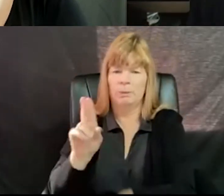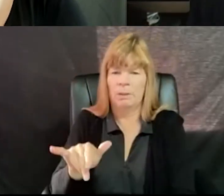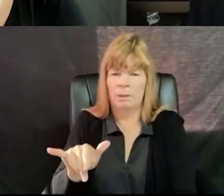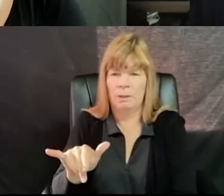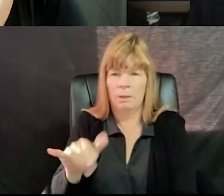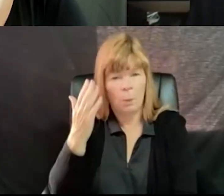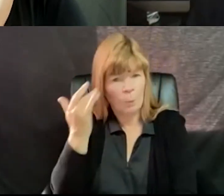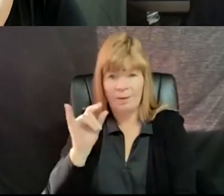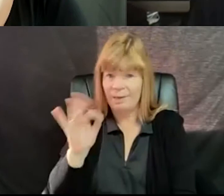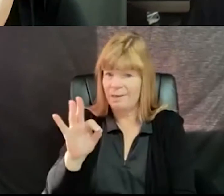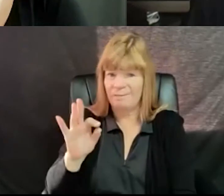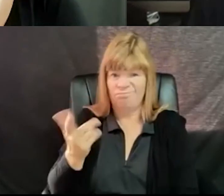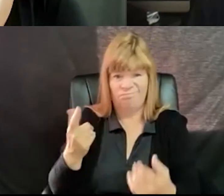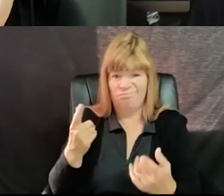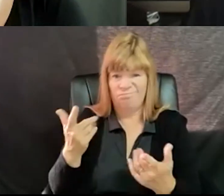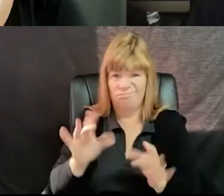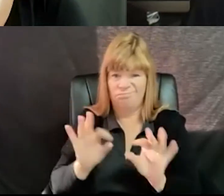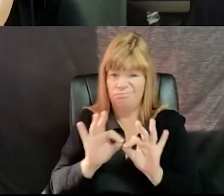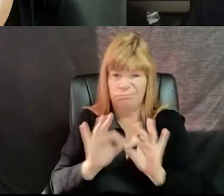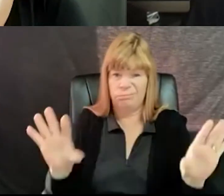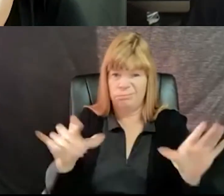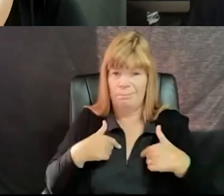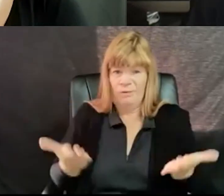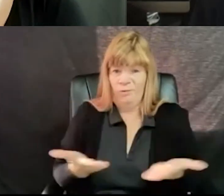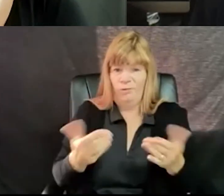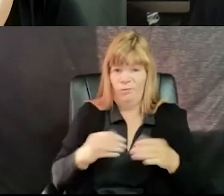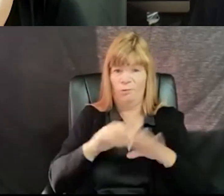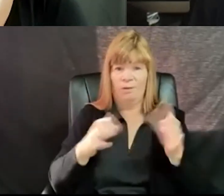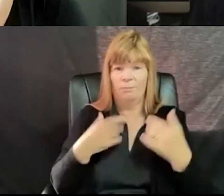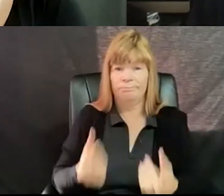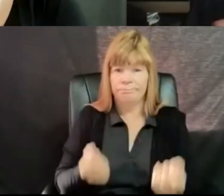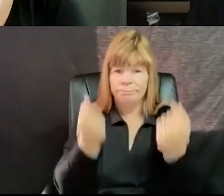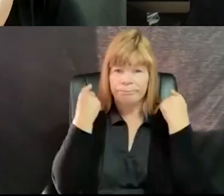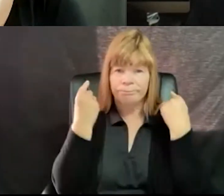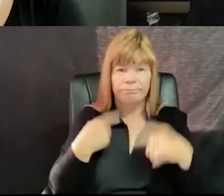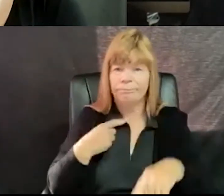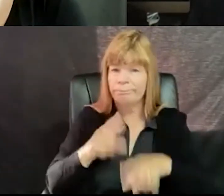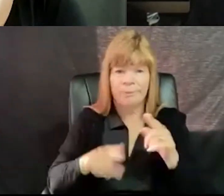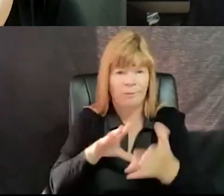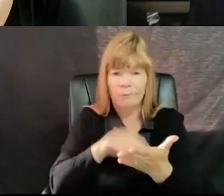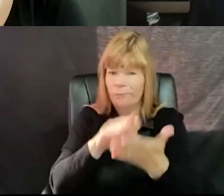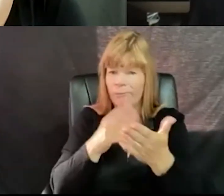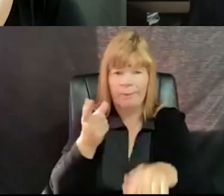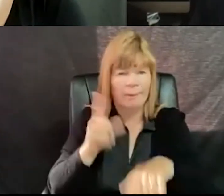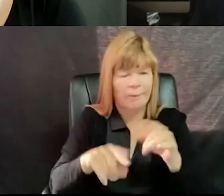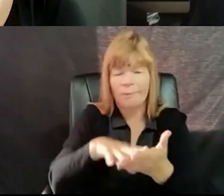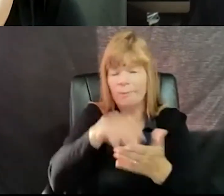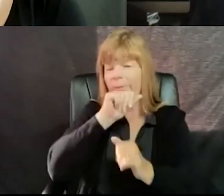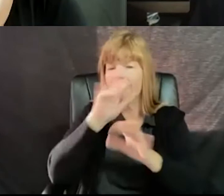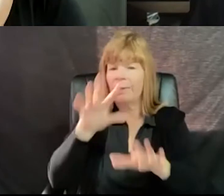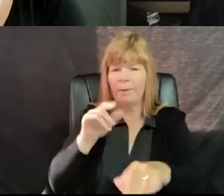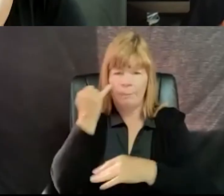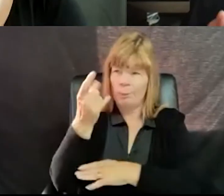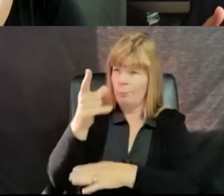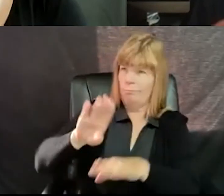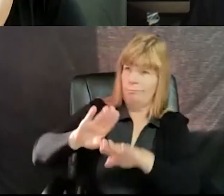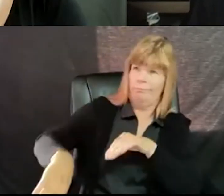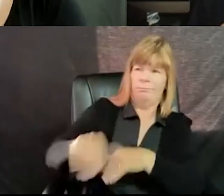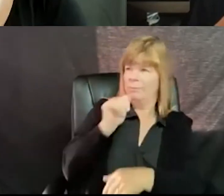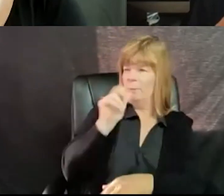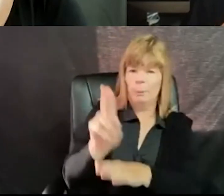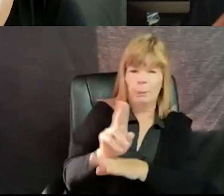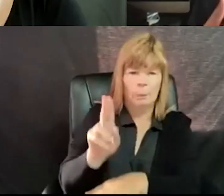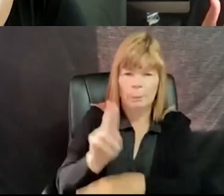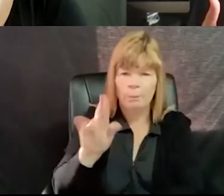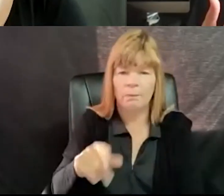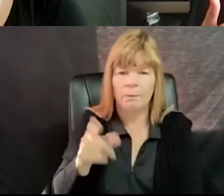there's no point in me being in your classroom to learn. I will not learn anything if you don't wear it. And